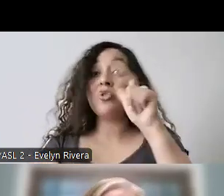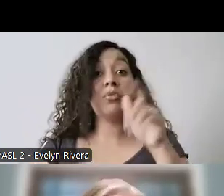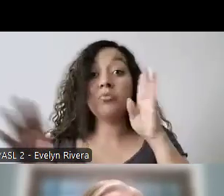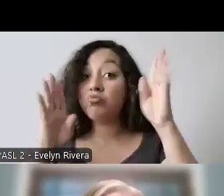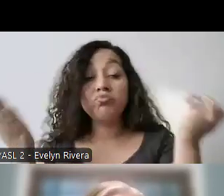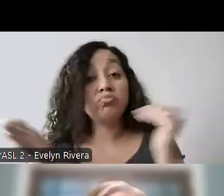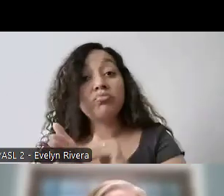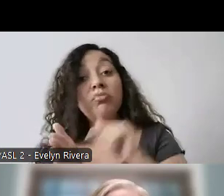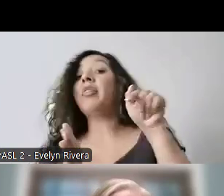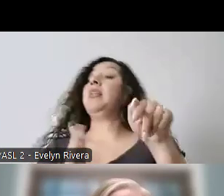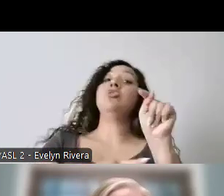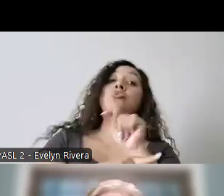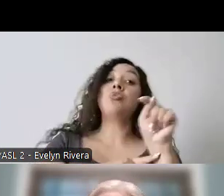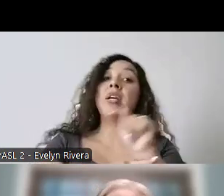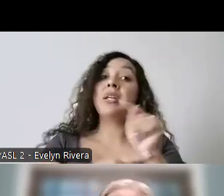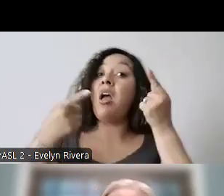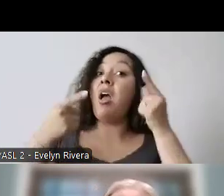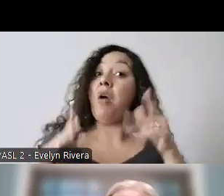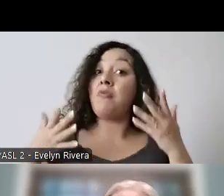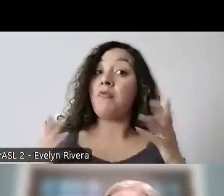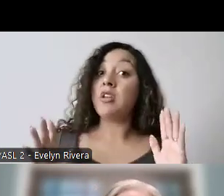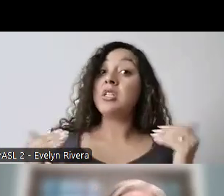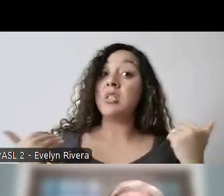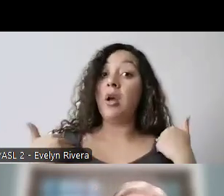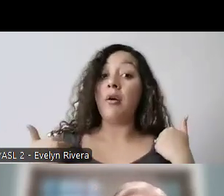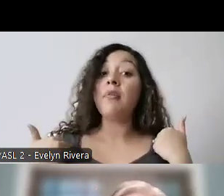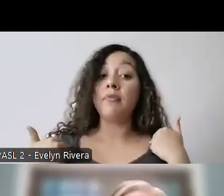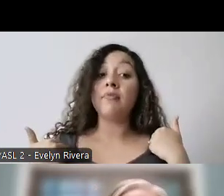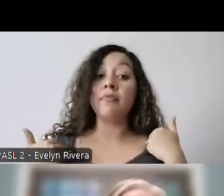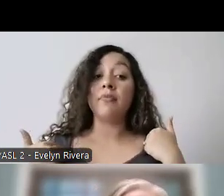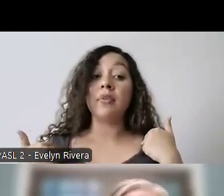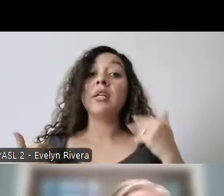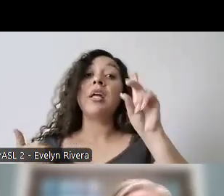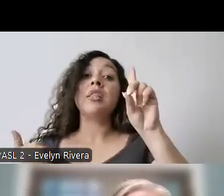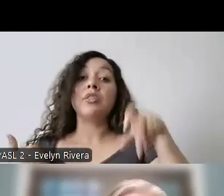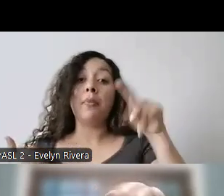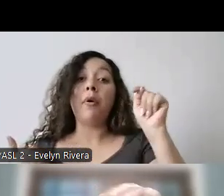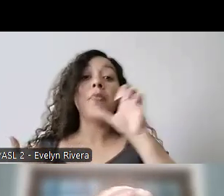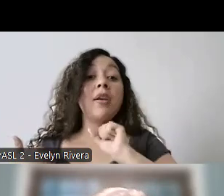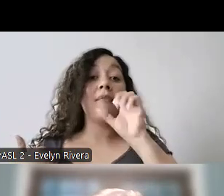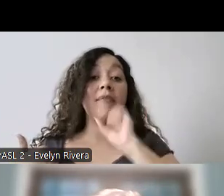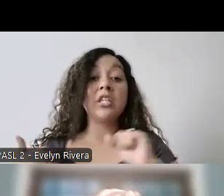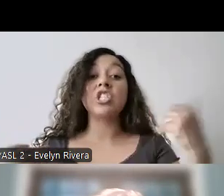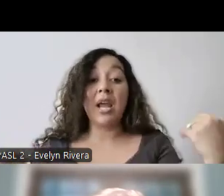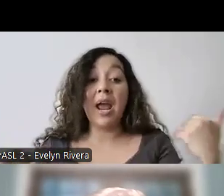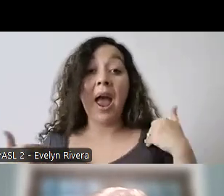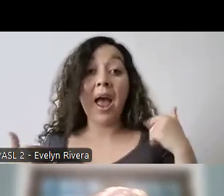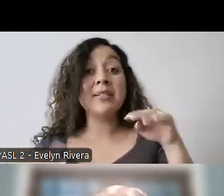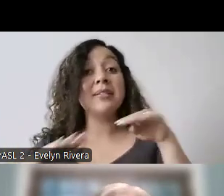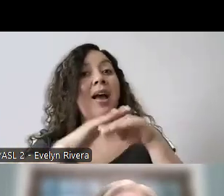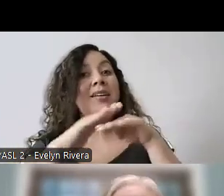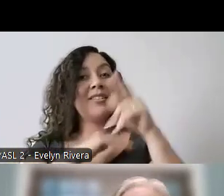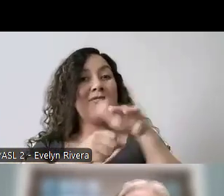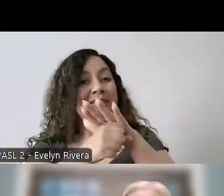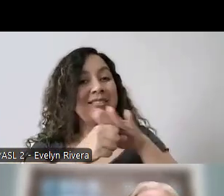training does exist. The Department of Aging has done some excellent work and guidance in this area. And so this bill has just